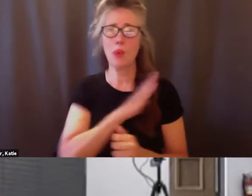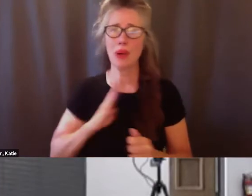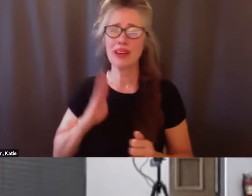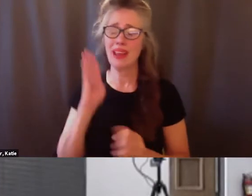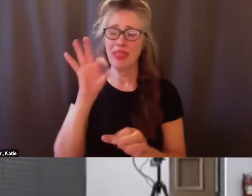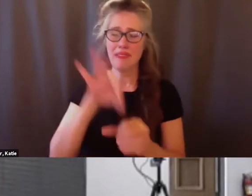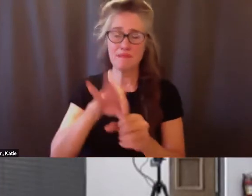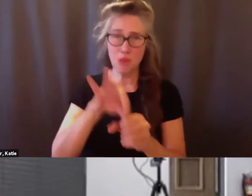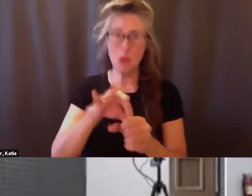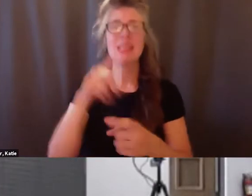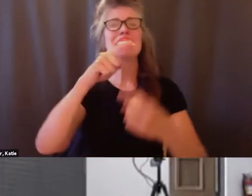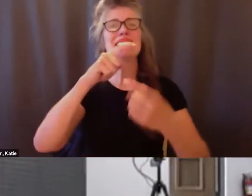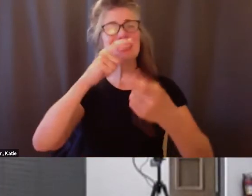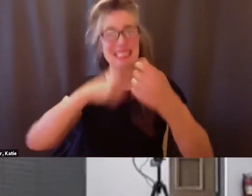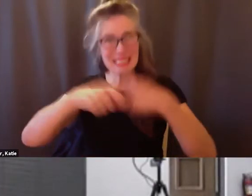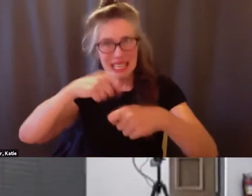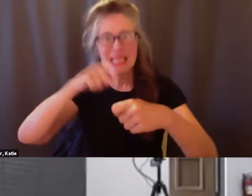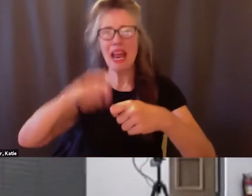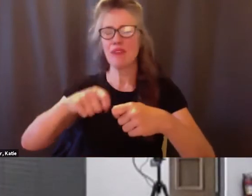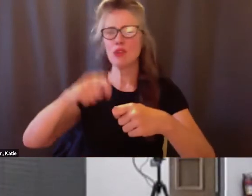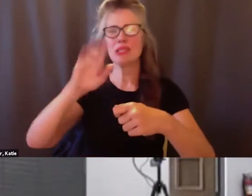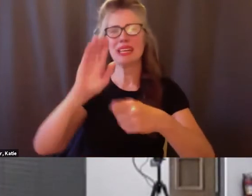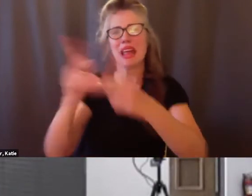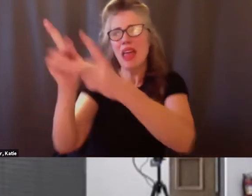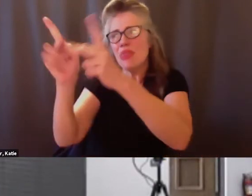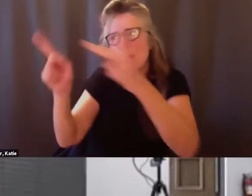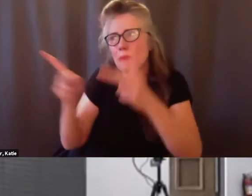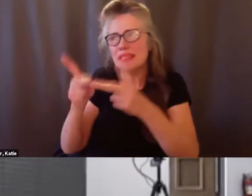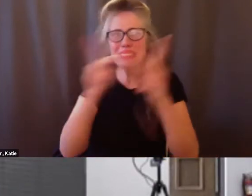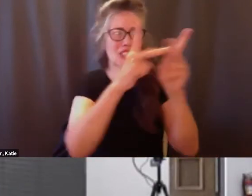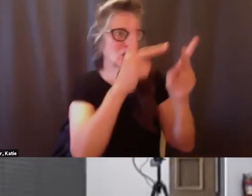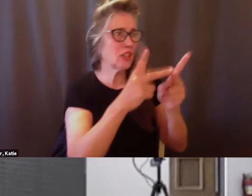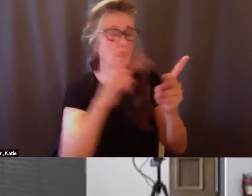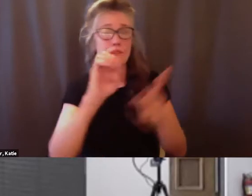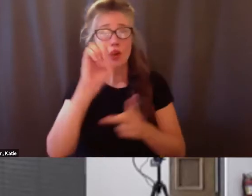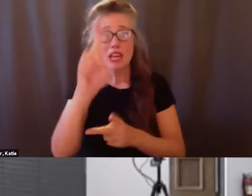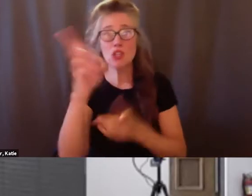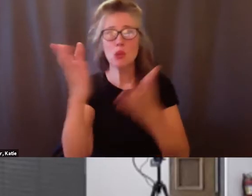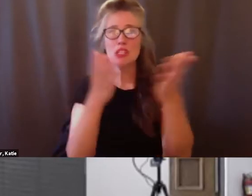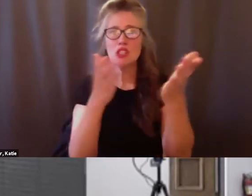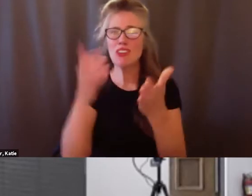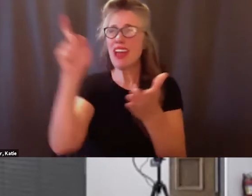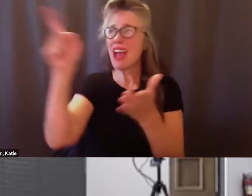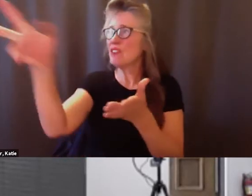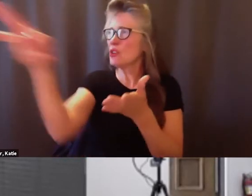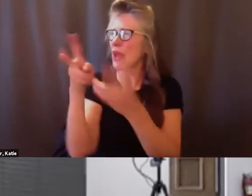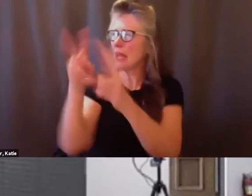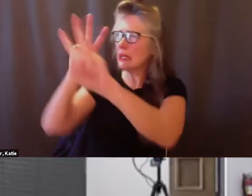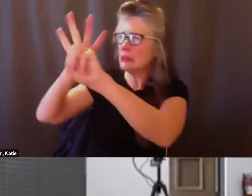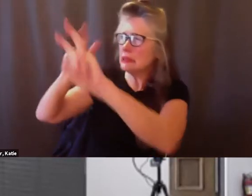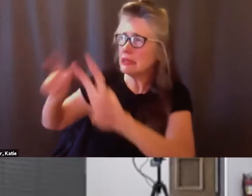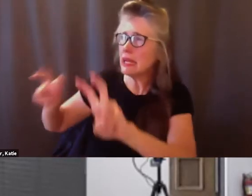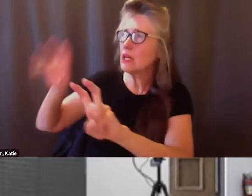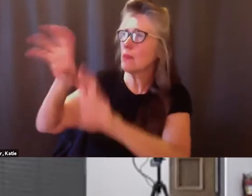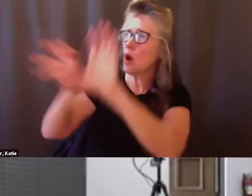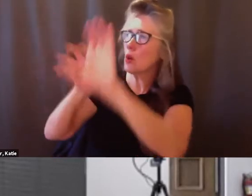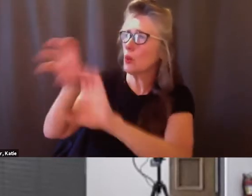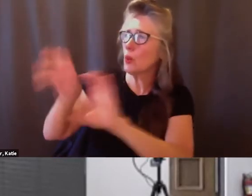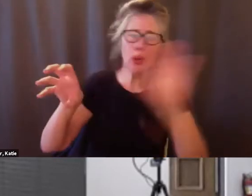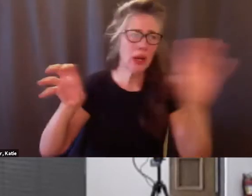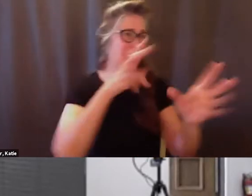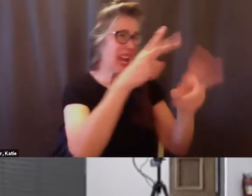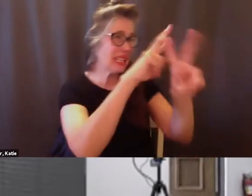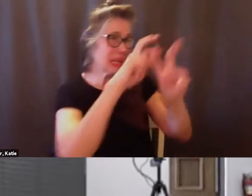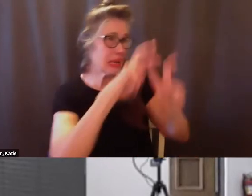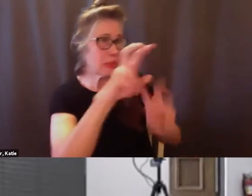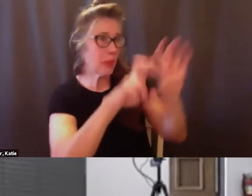of restructuring that Ed Services department. So with that, I hope I've provided enough background for you, and I'm happy to take any questions. And